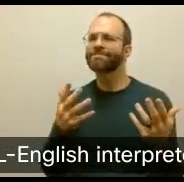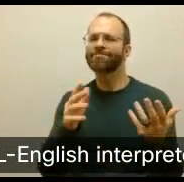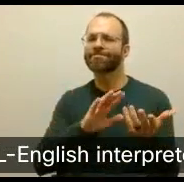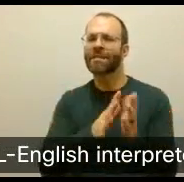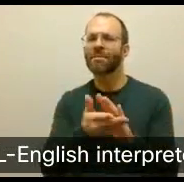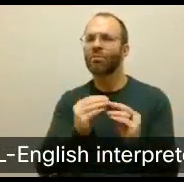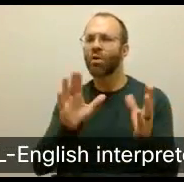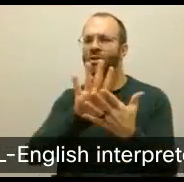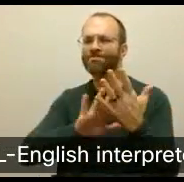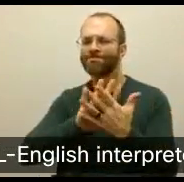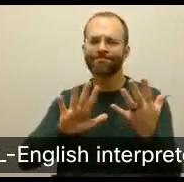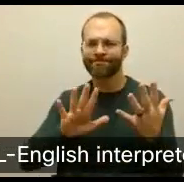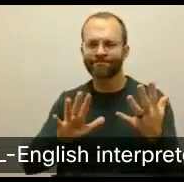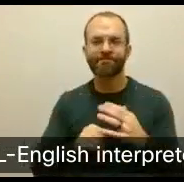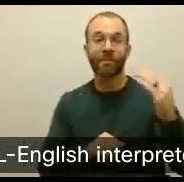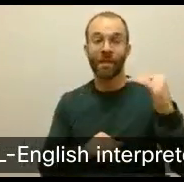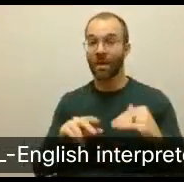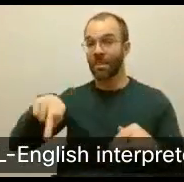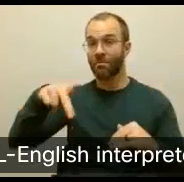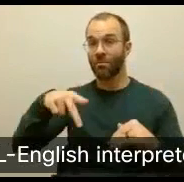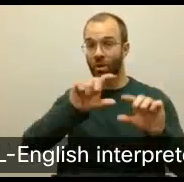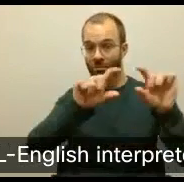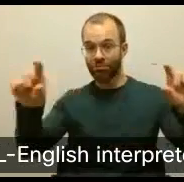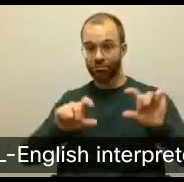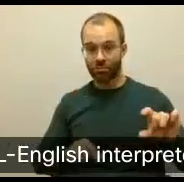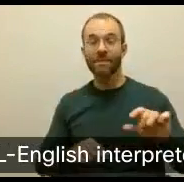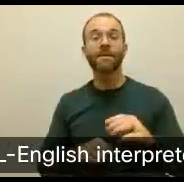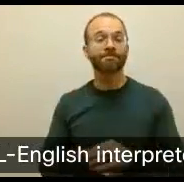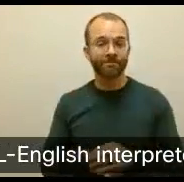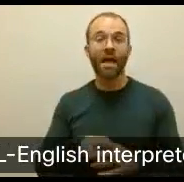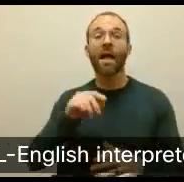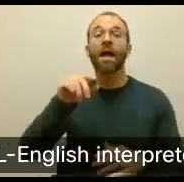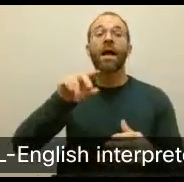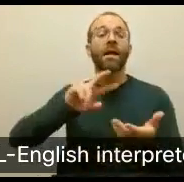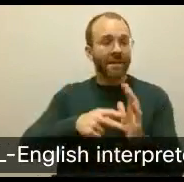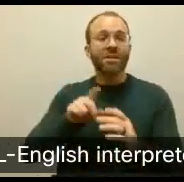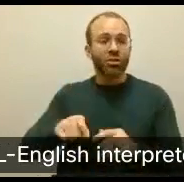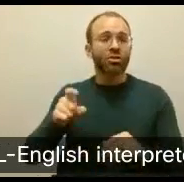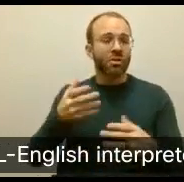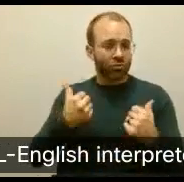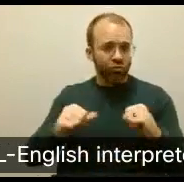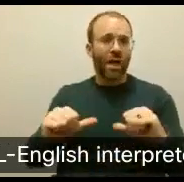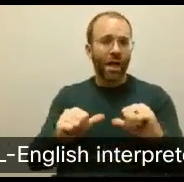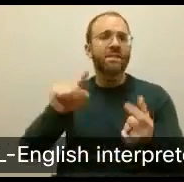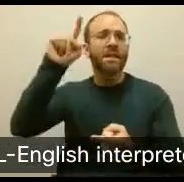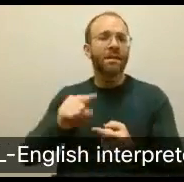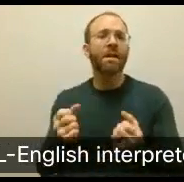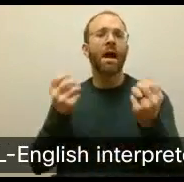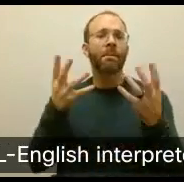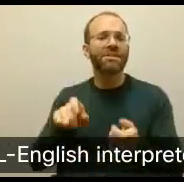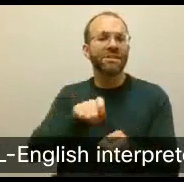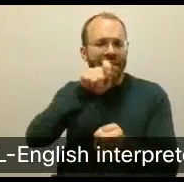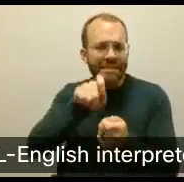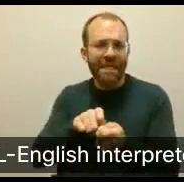Lastly, in the purple text, in the purple highlight here, it says, therefore, you should strive to limit the amount of exact transcribing of